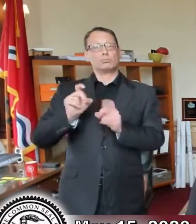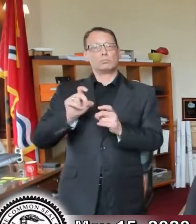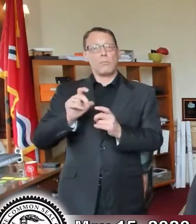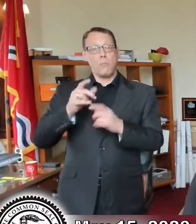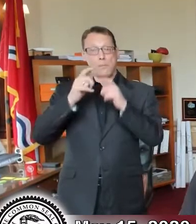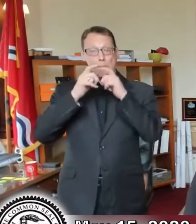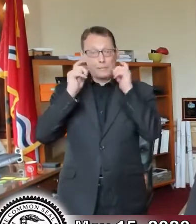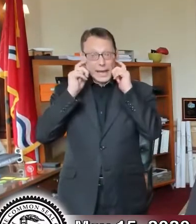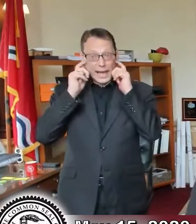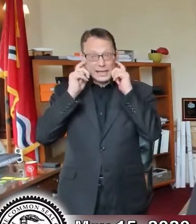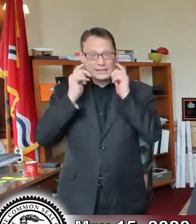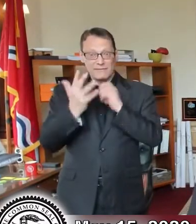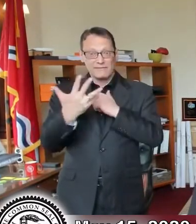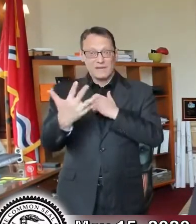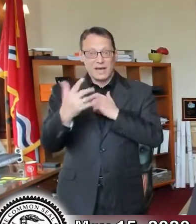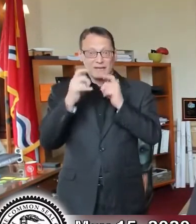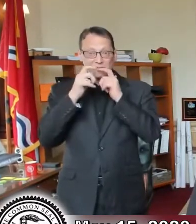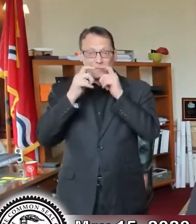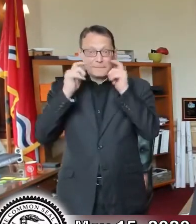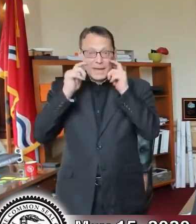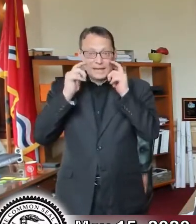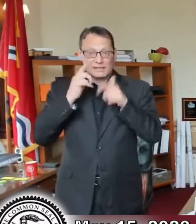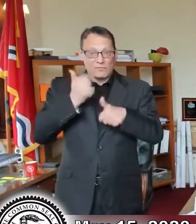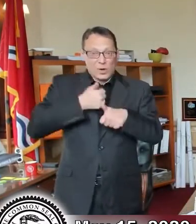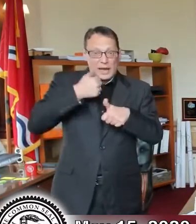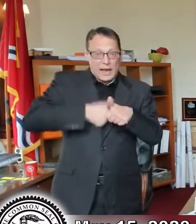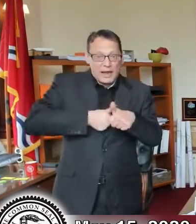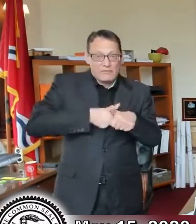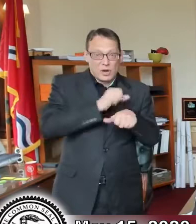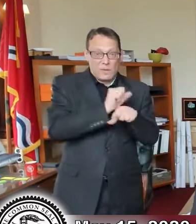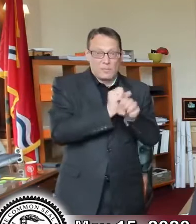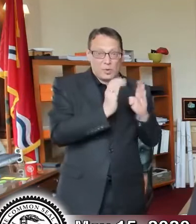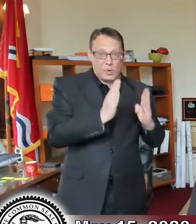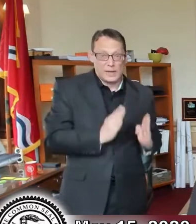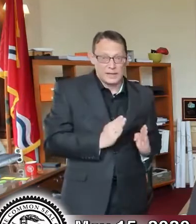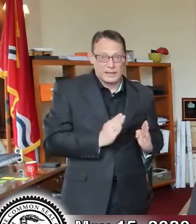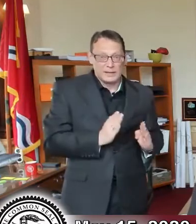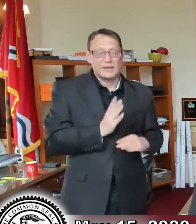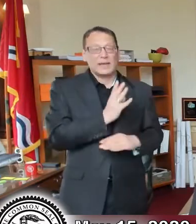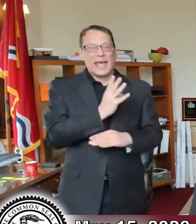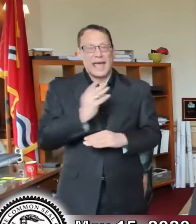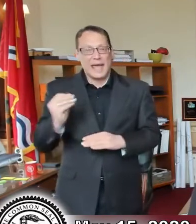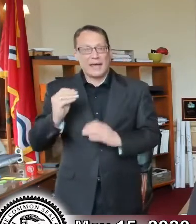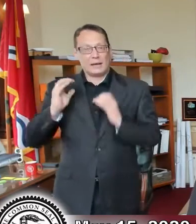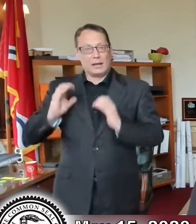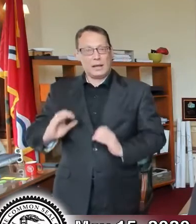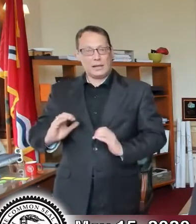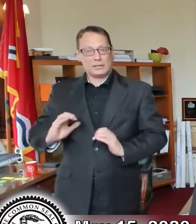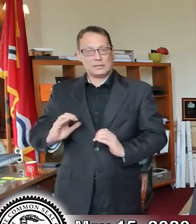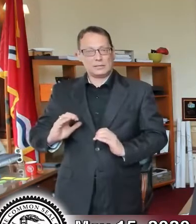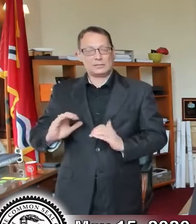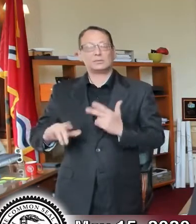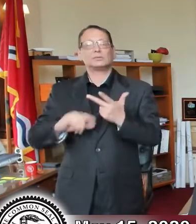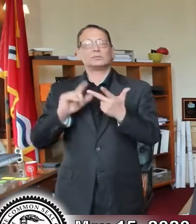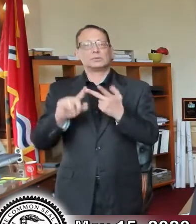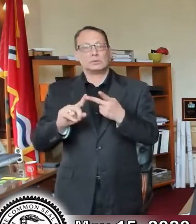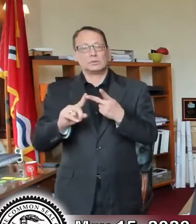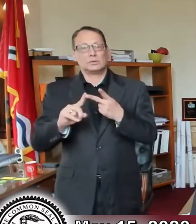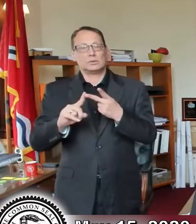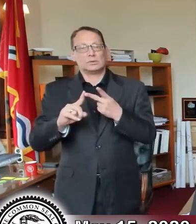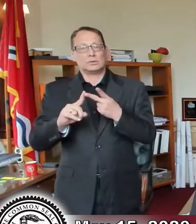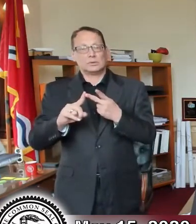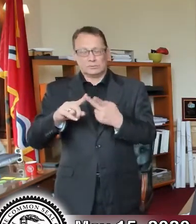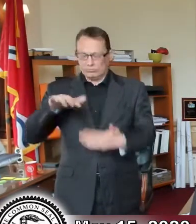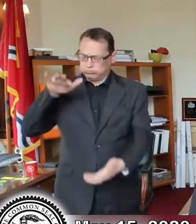masks, 5 masks for every employee and every client, along with